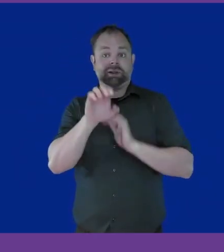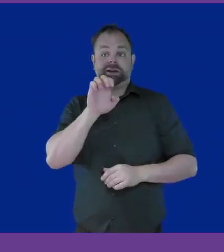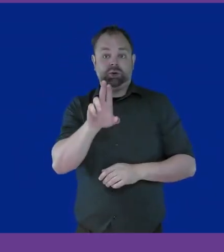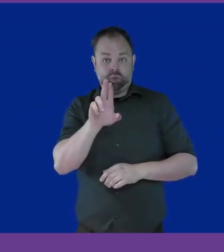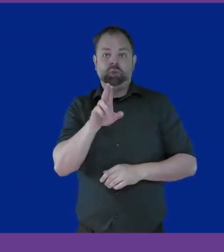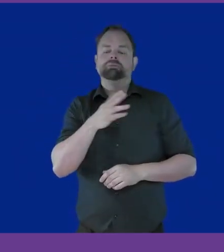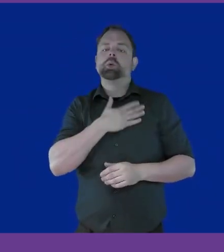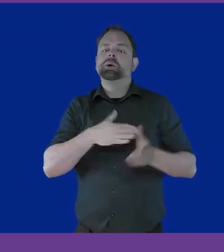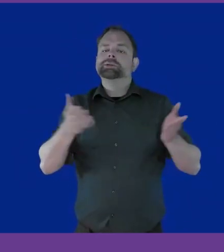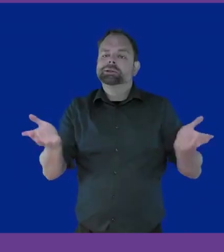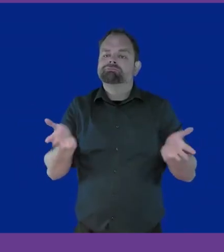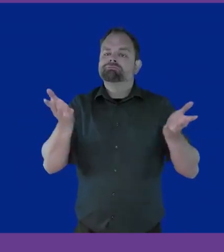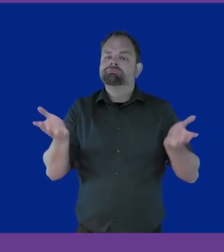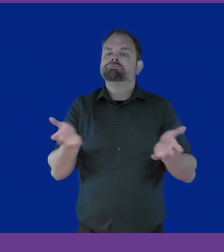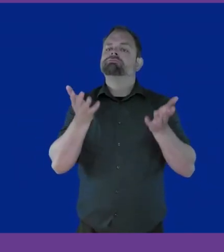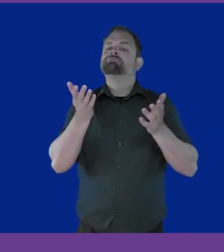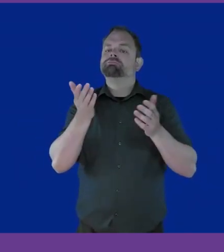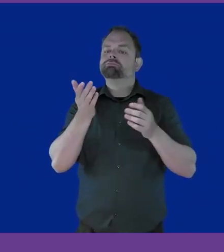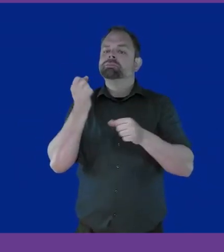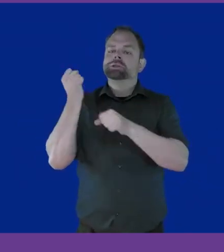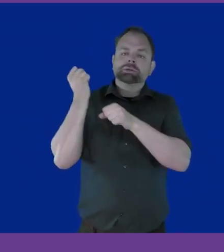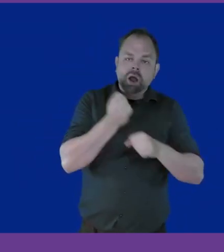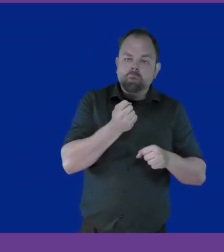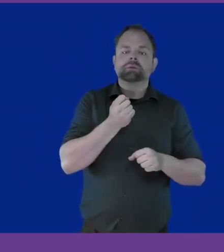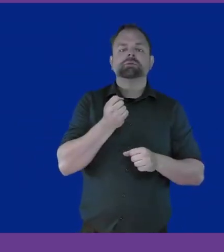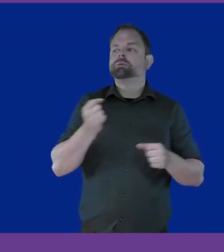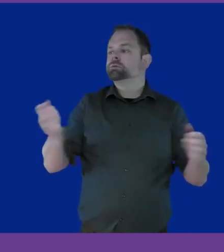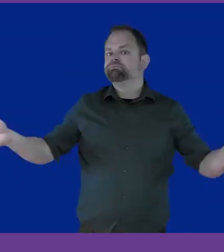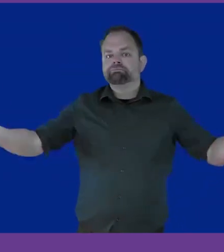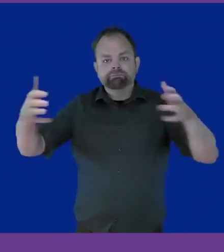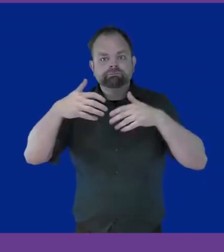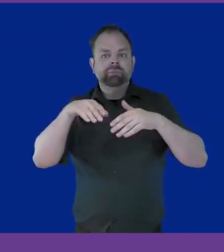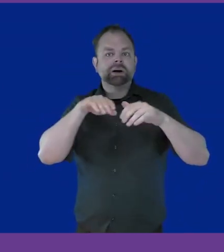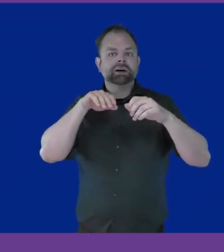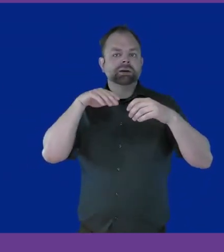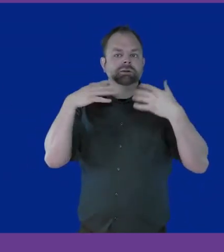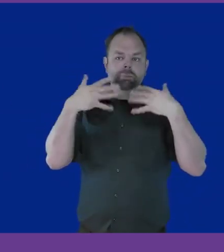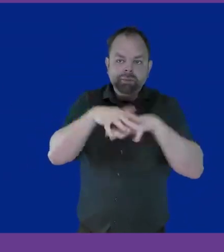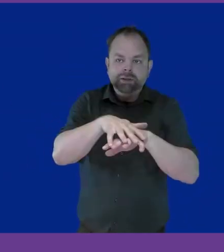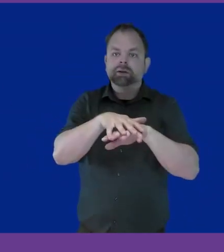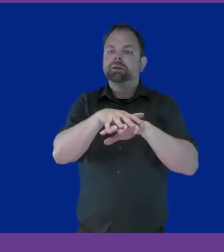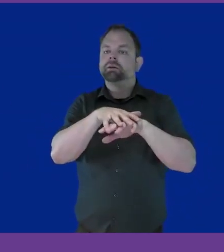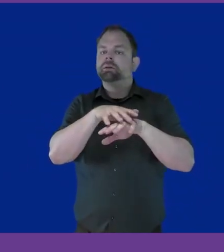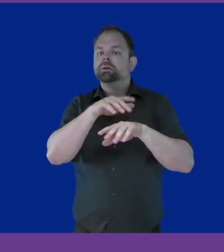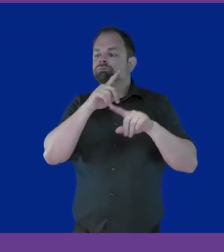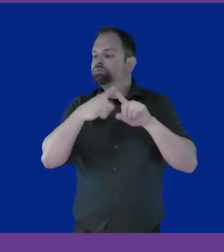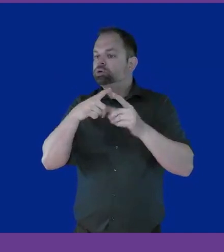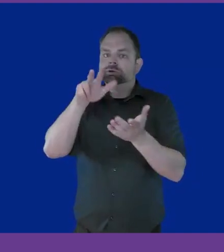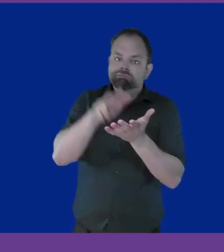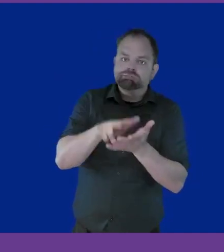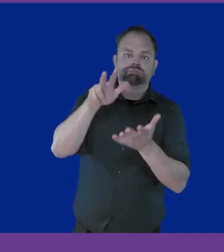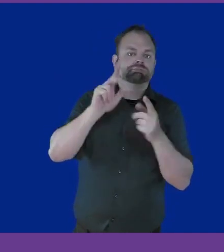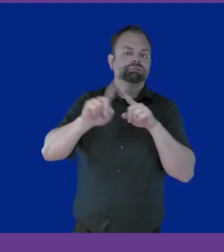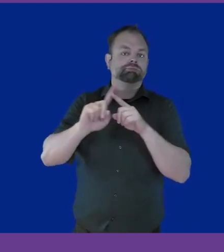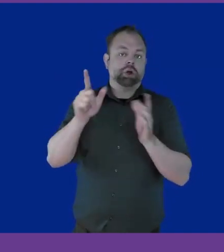We are in a knowledge hub. AccessibleEU is a knowledge hub. We are collecting different publication